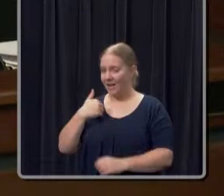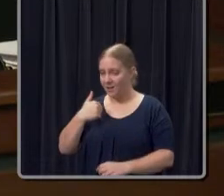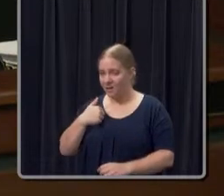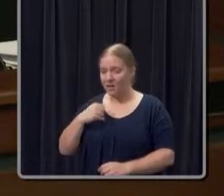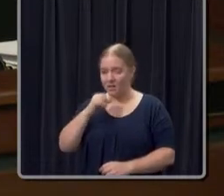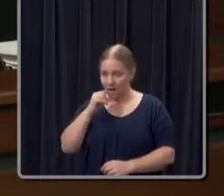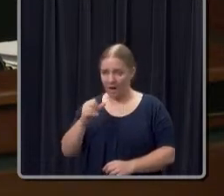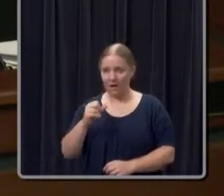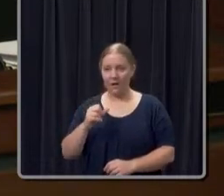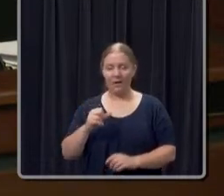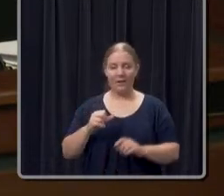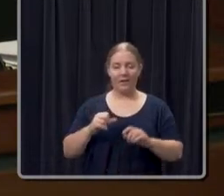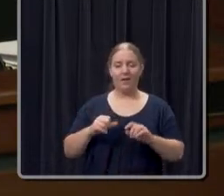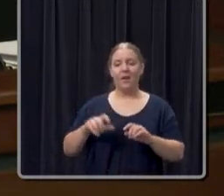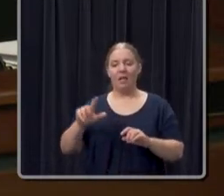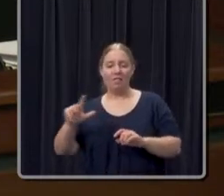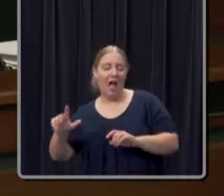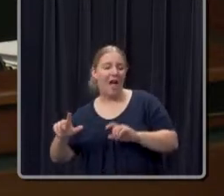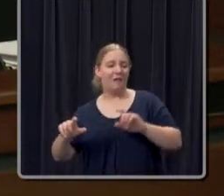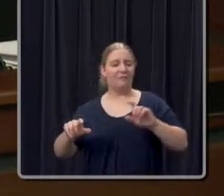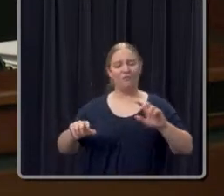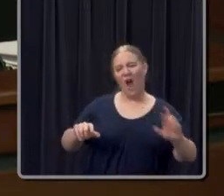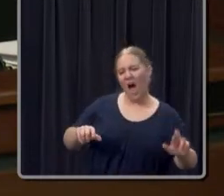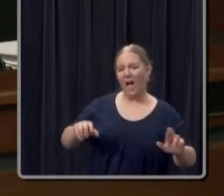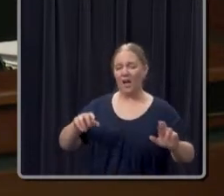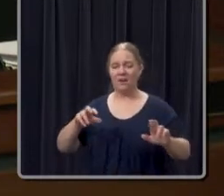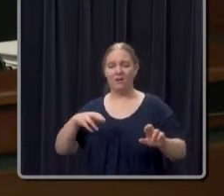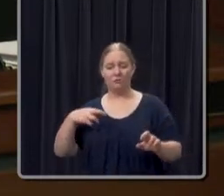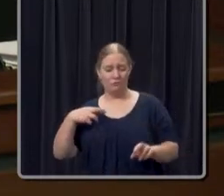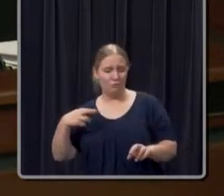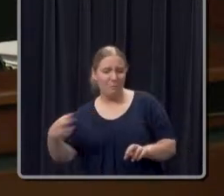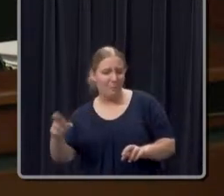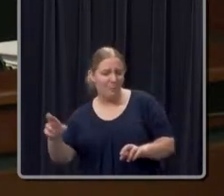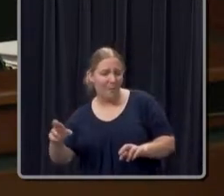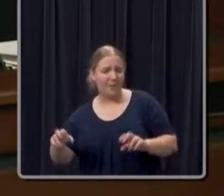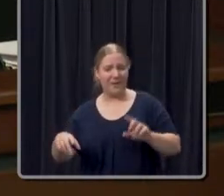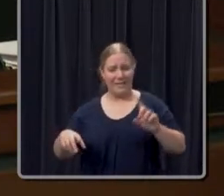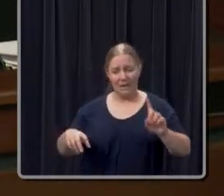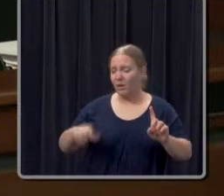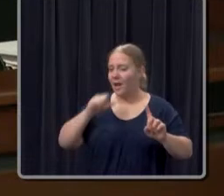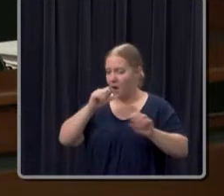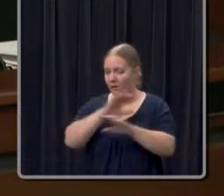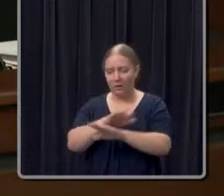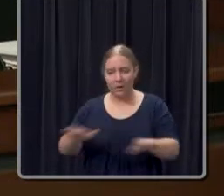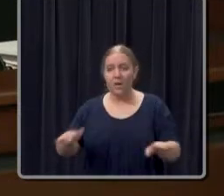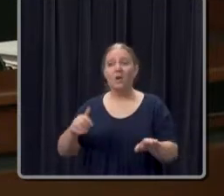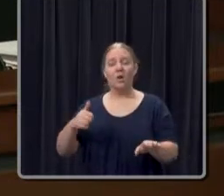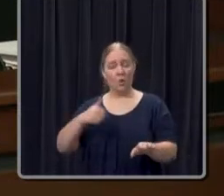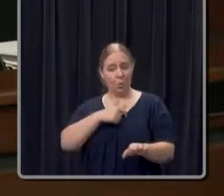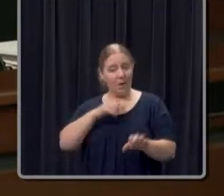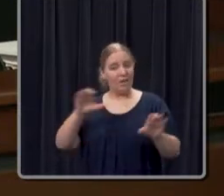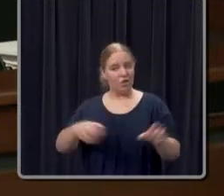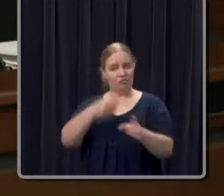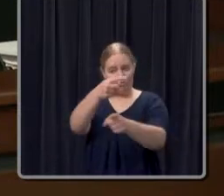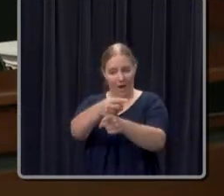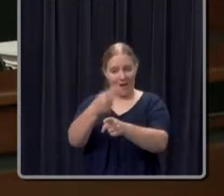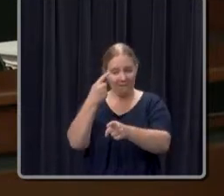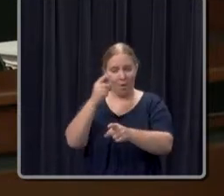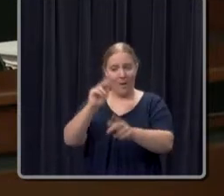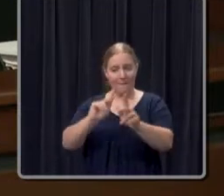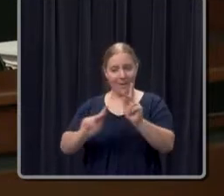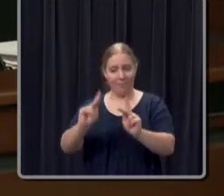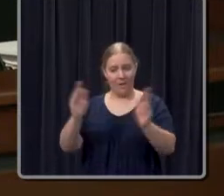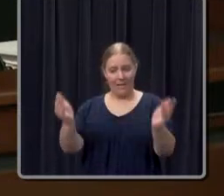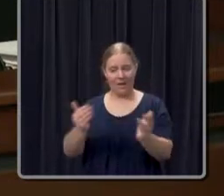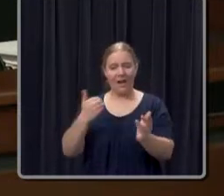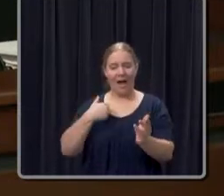not a left or a right or Republican or Democrat. It's, can we do the right things for the population? And when you've got almost